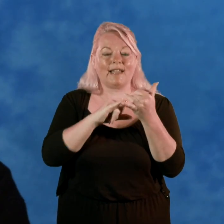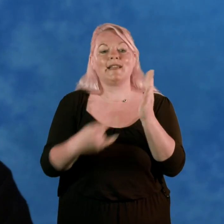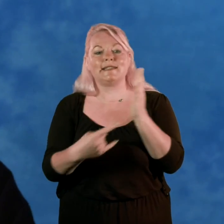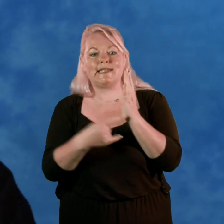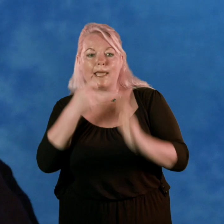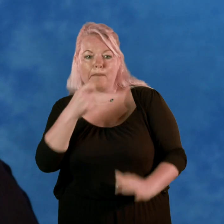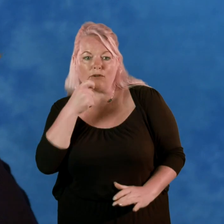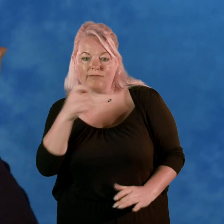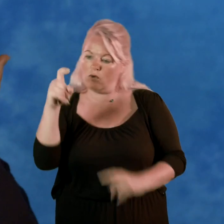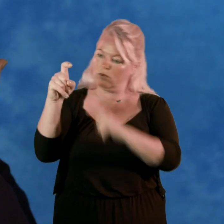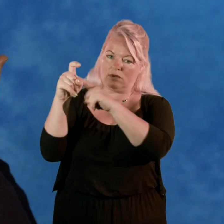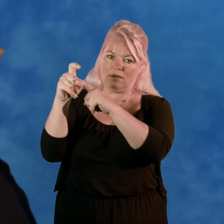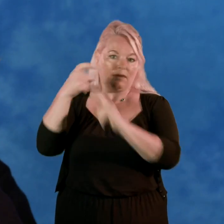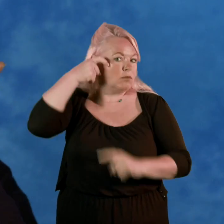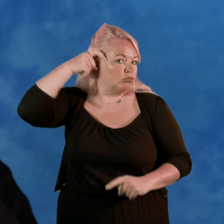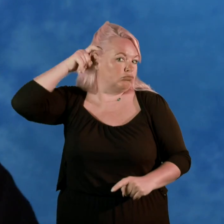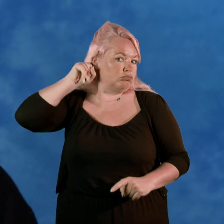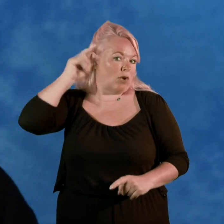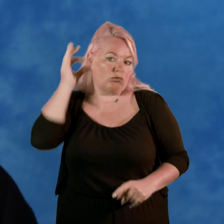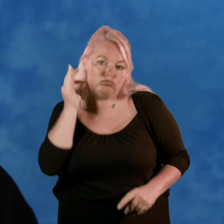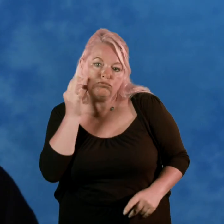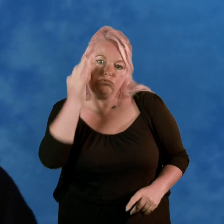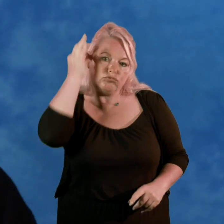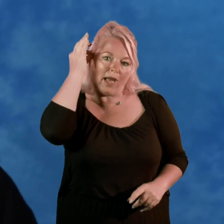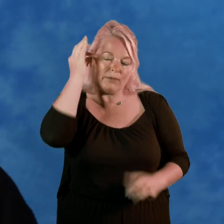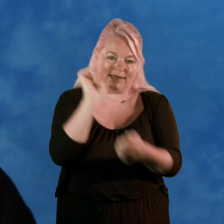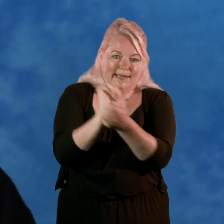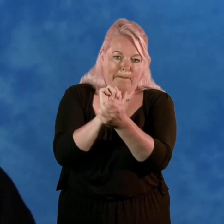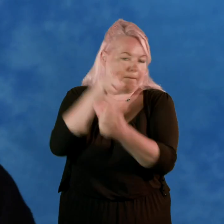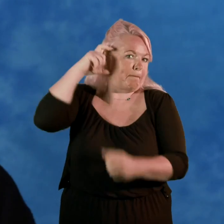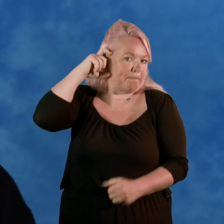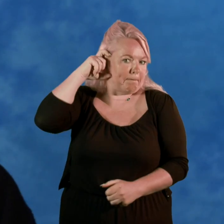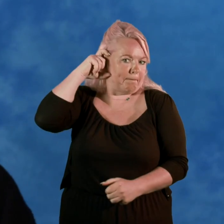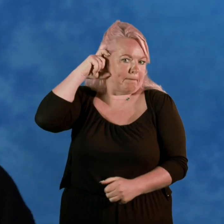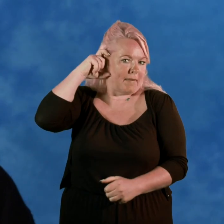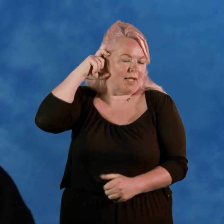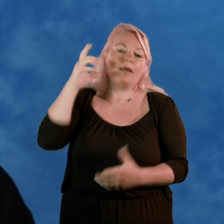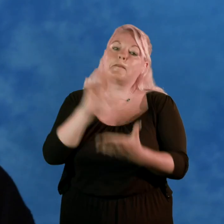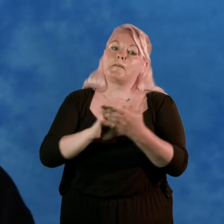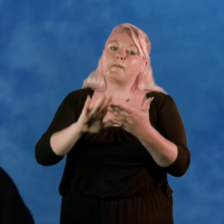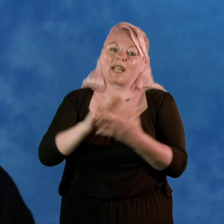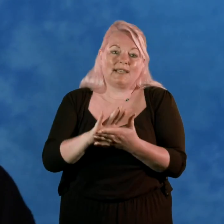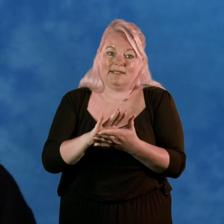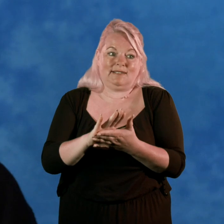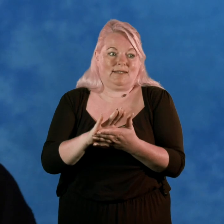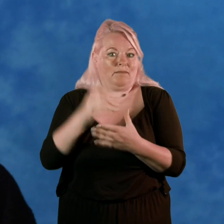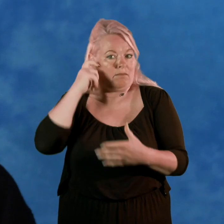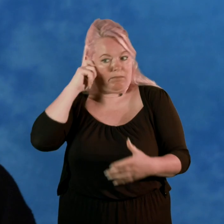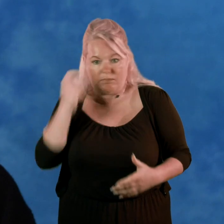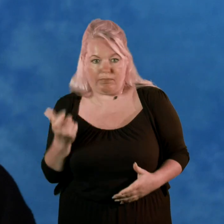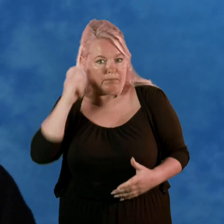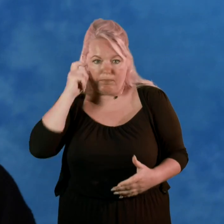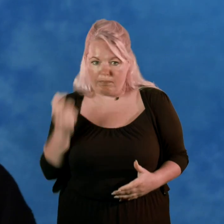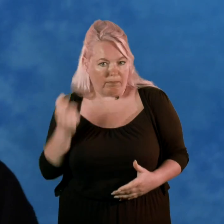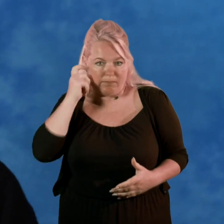here, which fits right round the ear, and it holds the processor nicely in place, and I